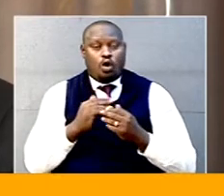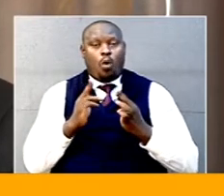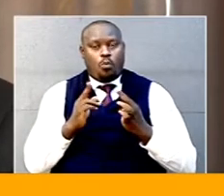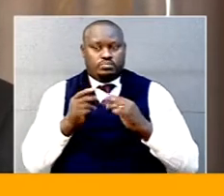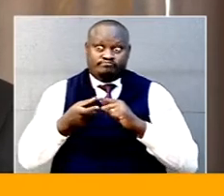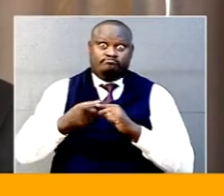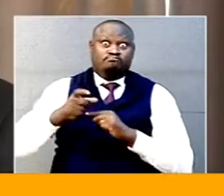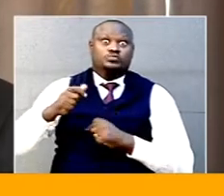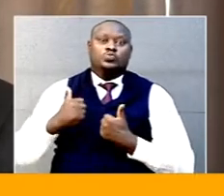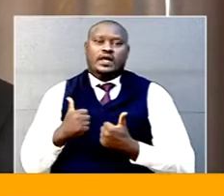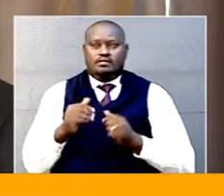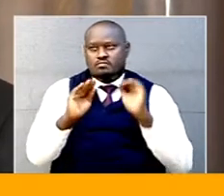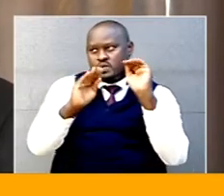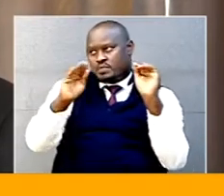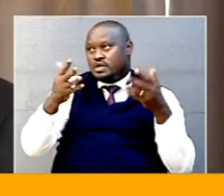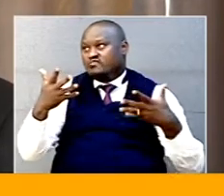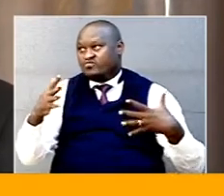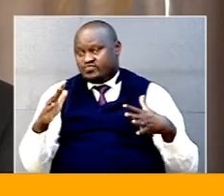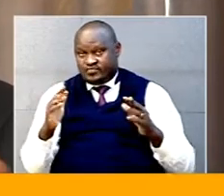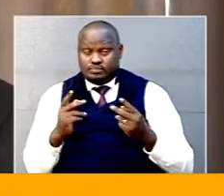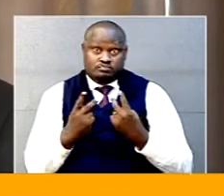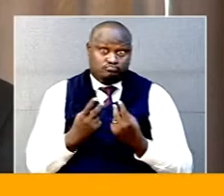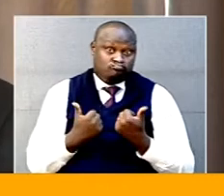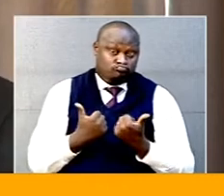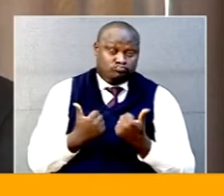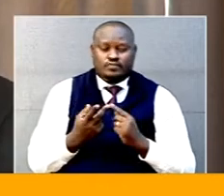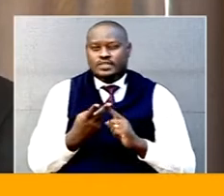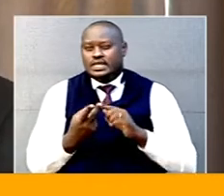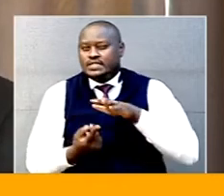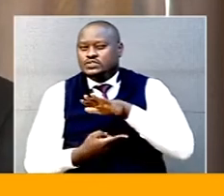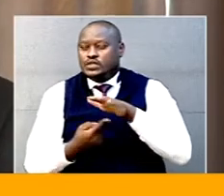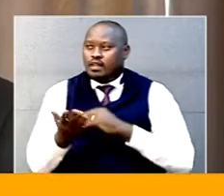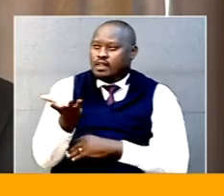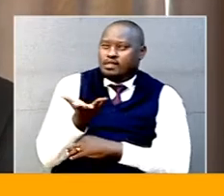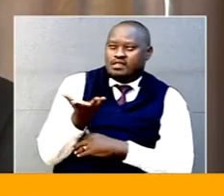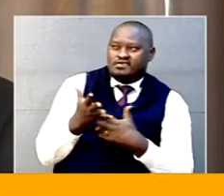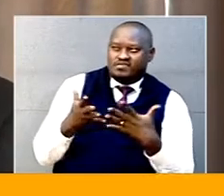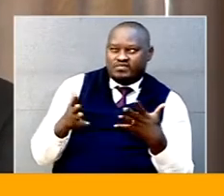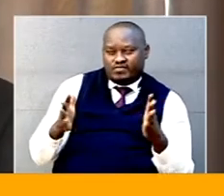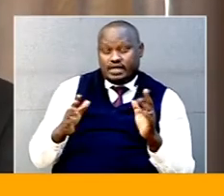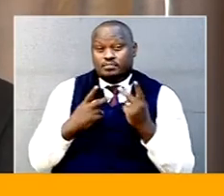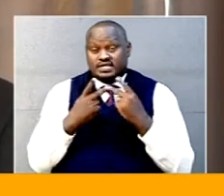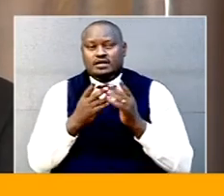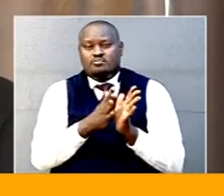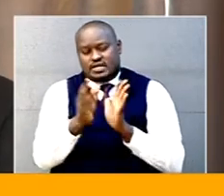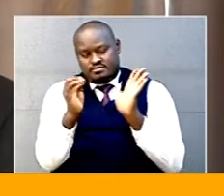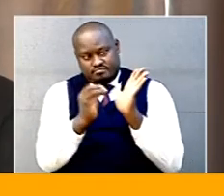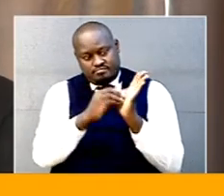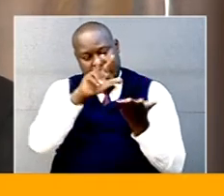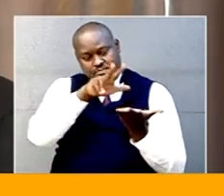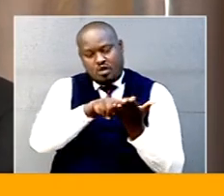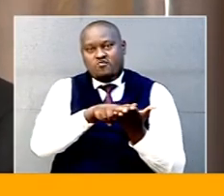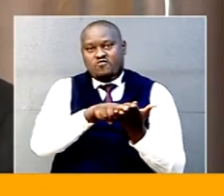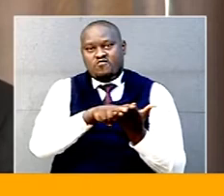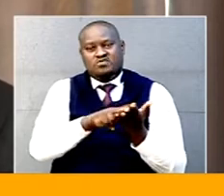because all the consultations have been made, all the scenarios have been looked at, and whatever figures comes out will be satisfactory and also